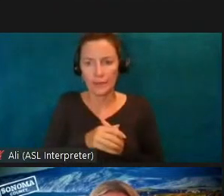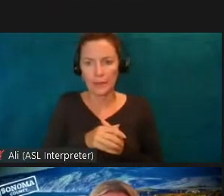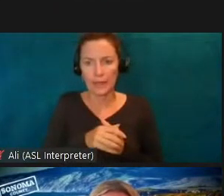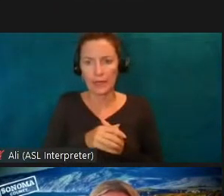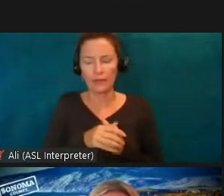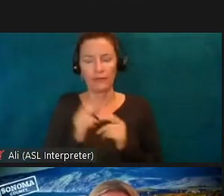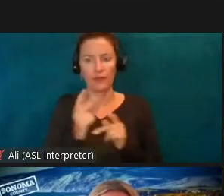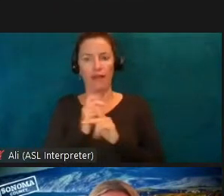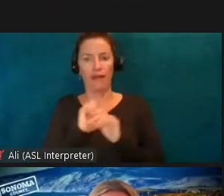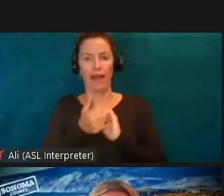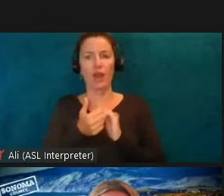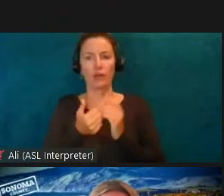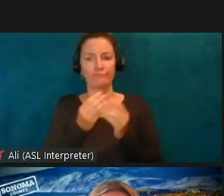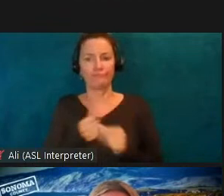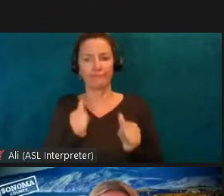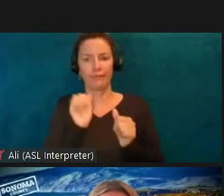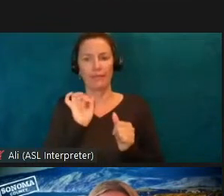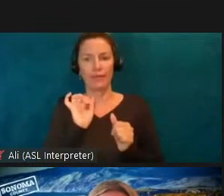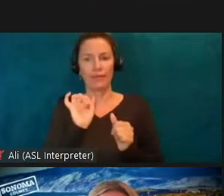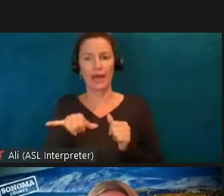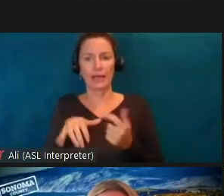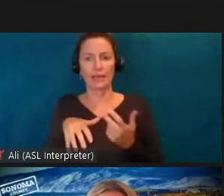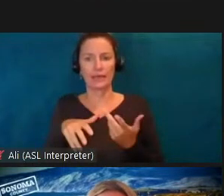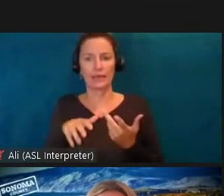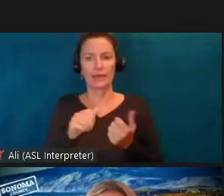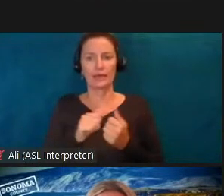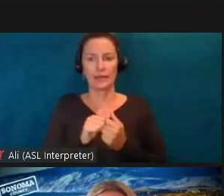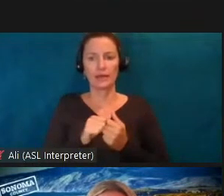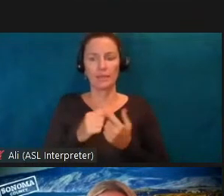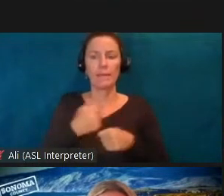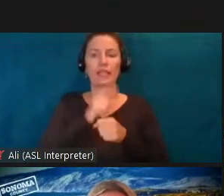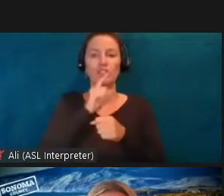mitigate that, how we get, the right kind of protections in place